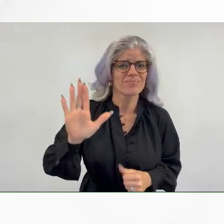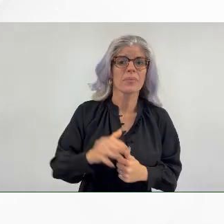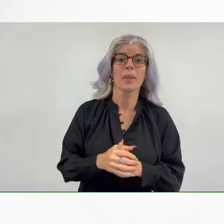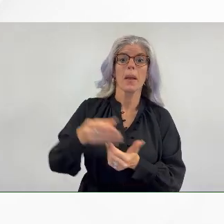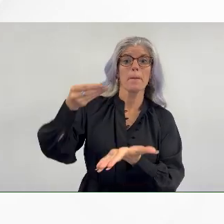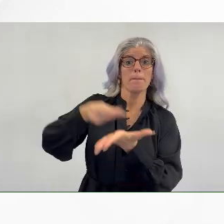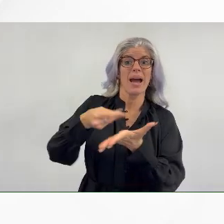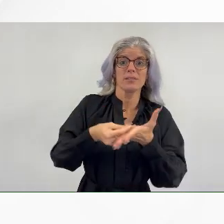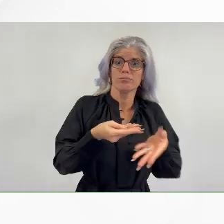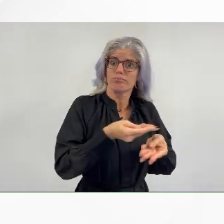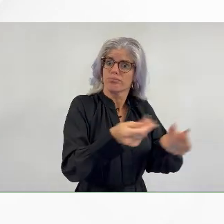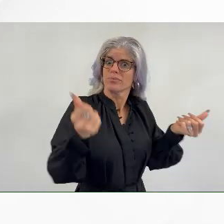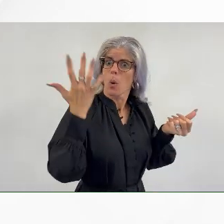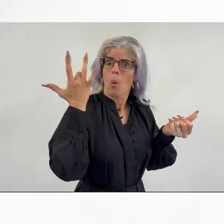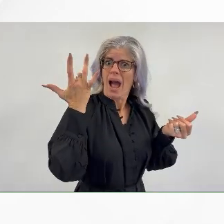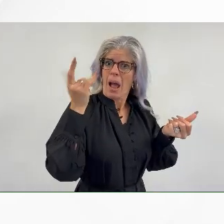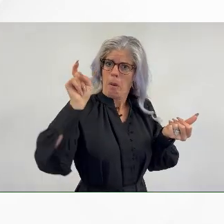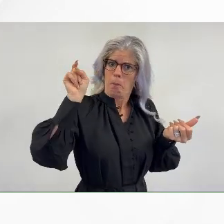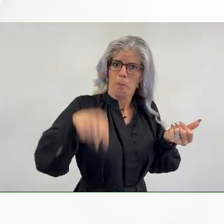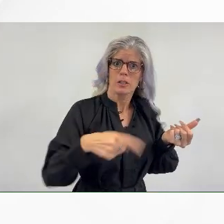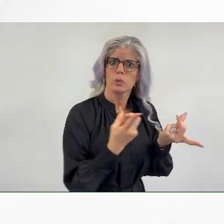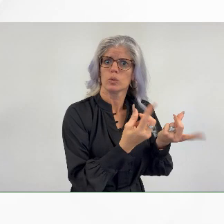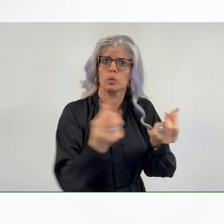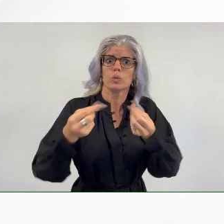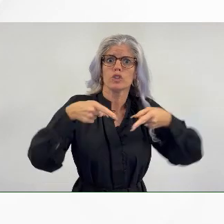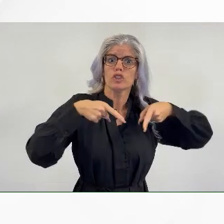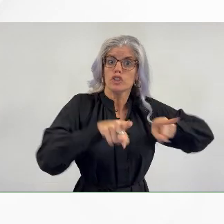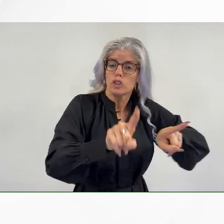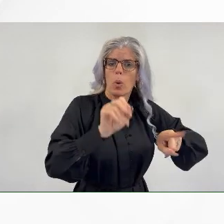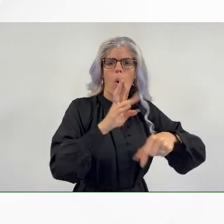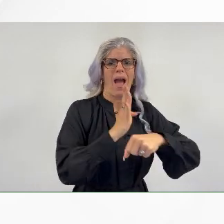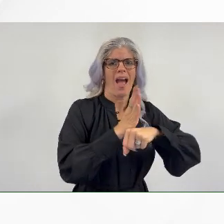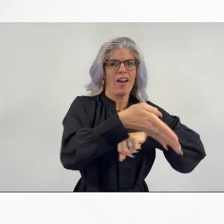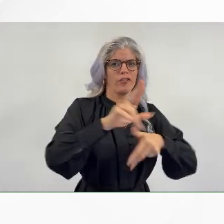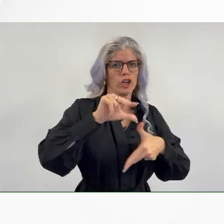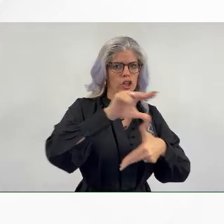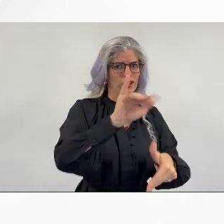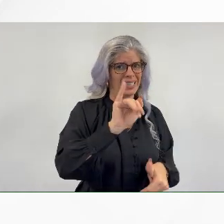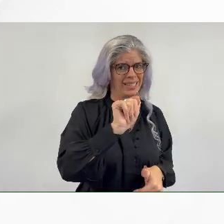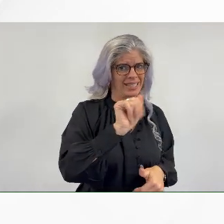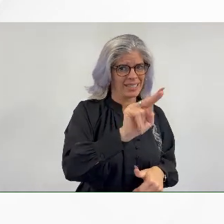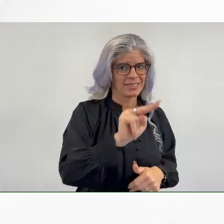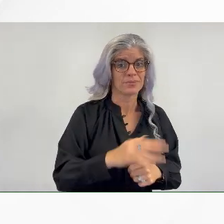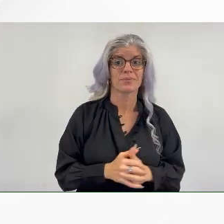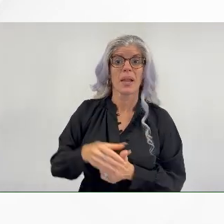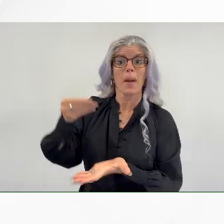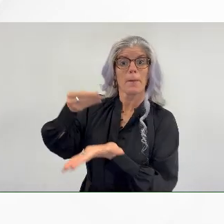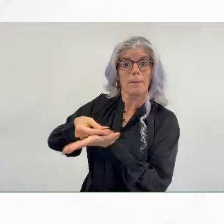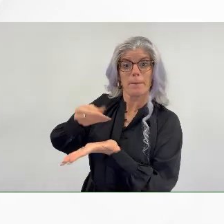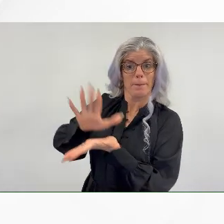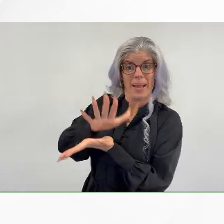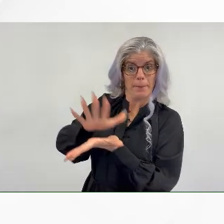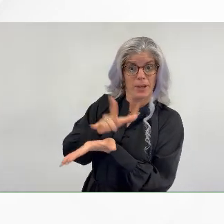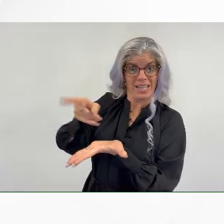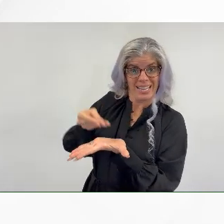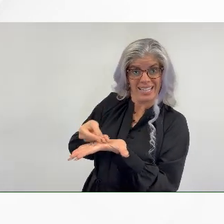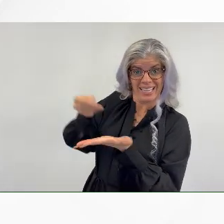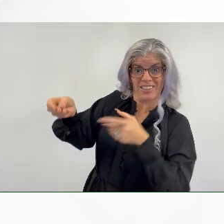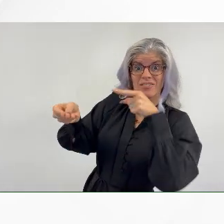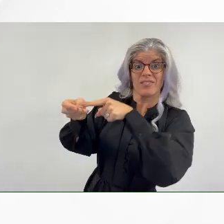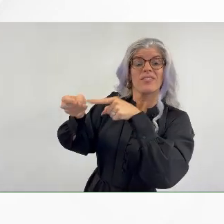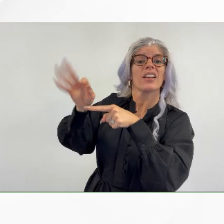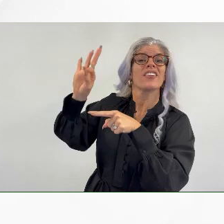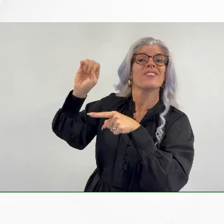incurred responding to or recovering from Hurricane Ian. After FEMA determines you are eligible for the PA program and you begin project